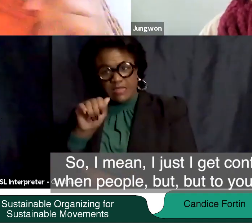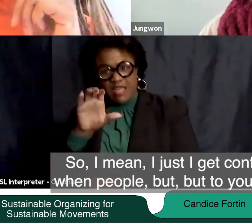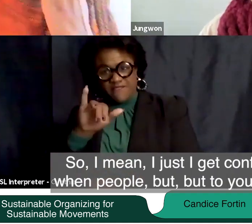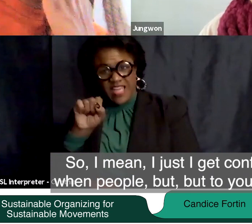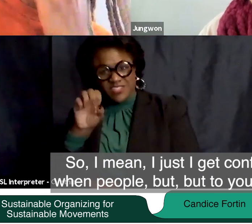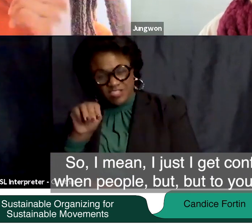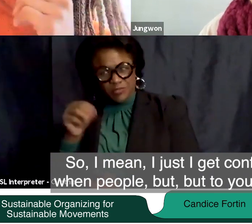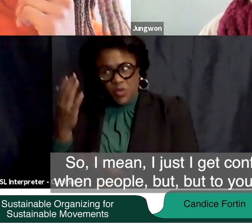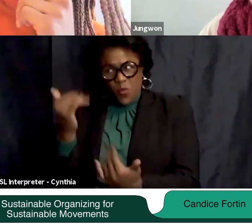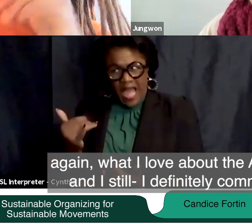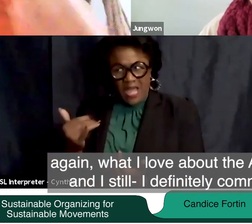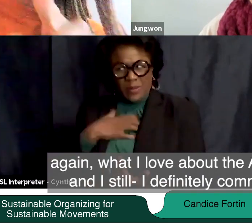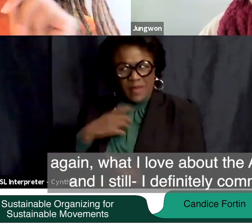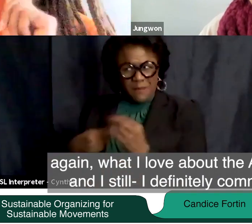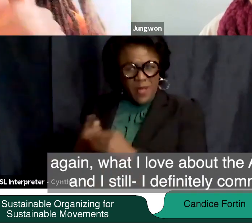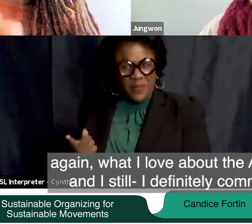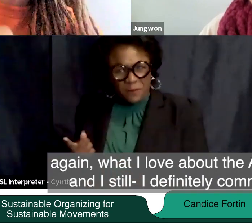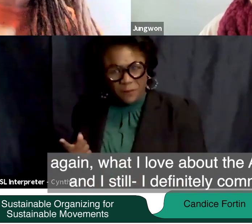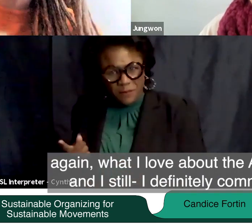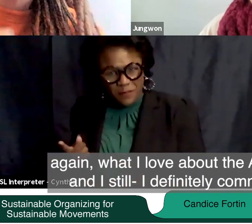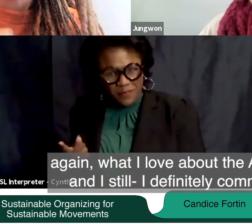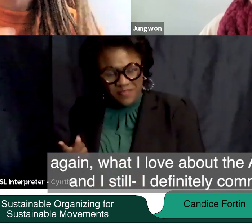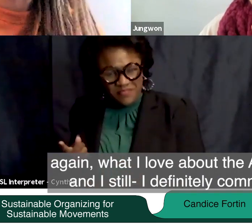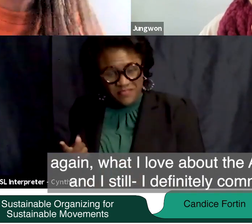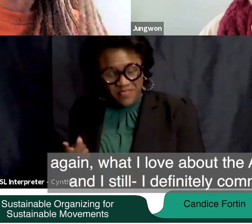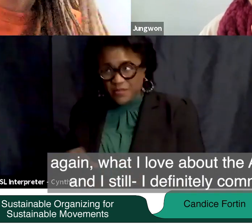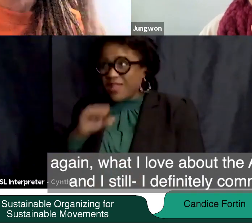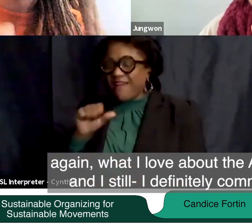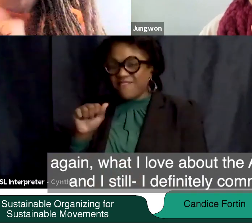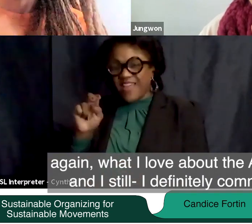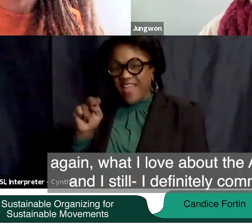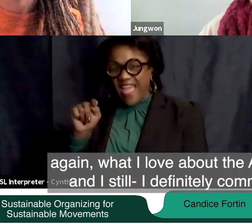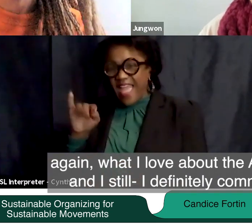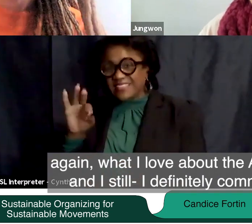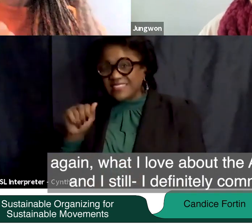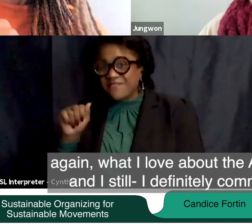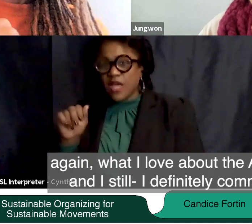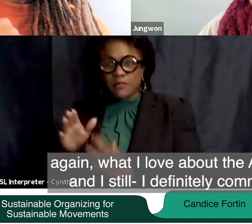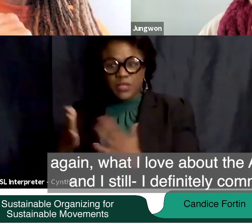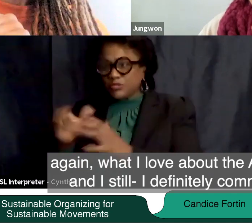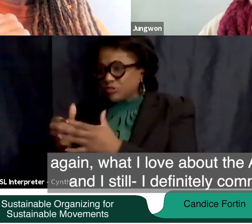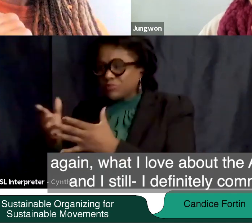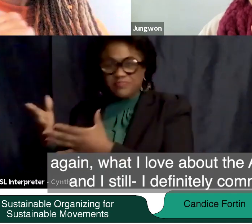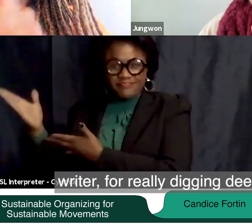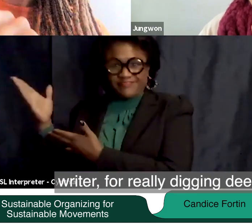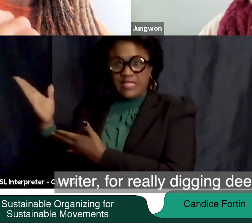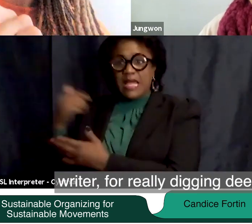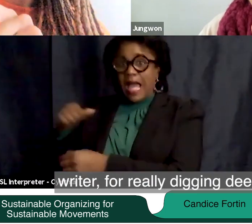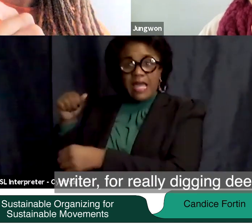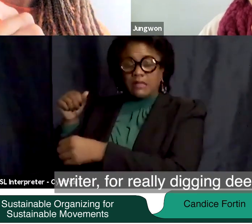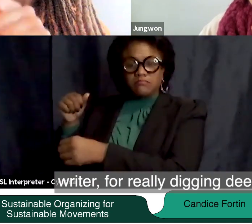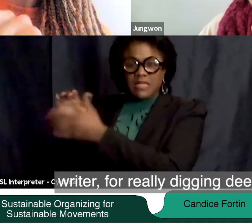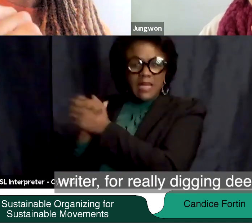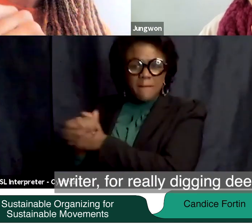but to your point, and again, what I love about the Antifa book, and I definitely commend the